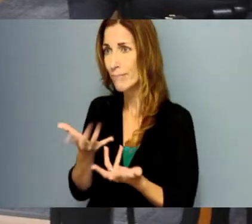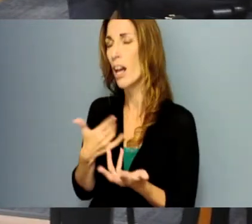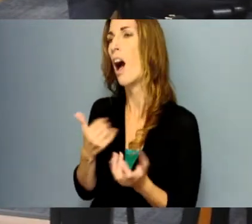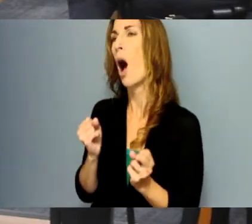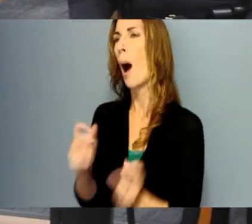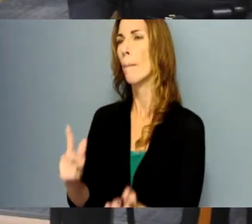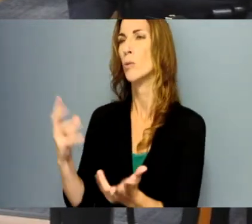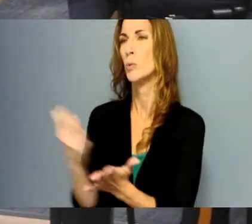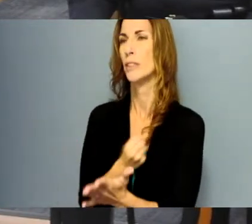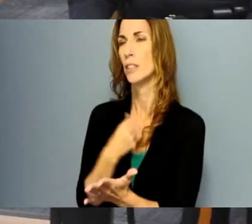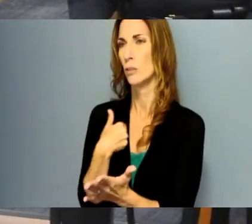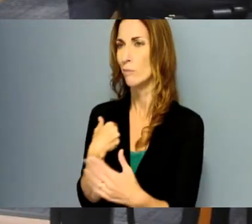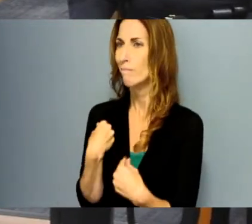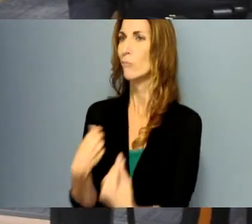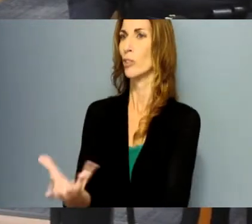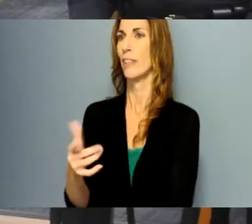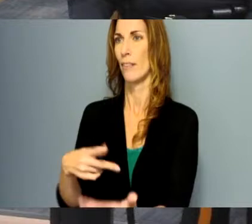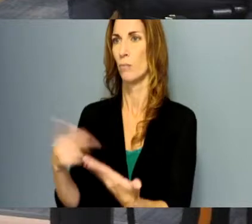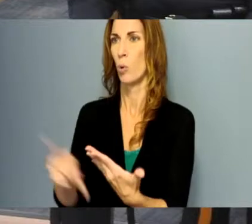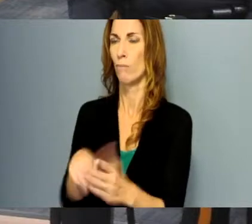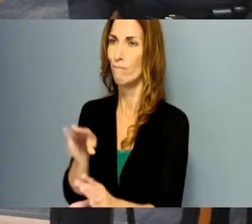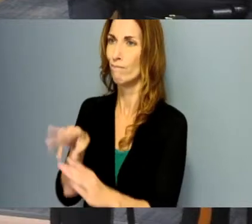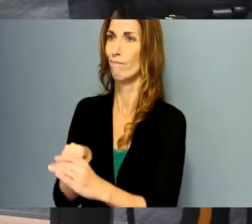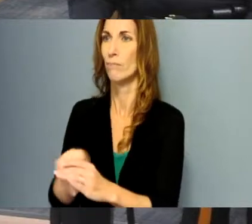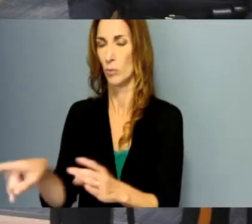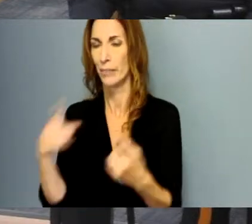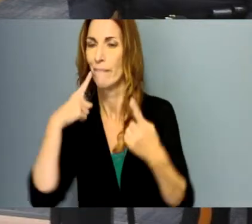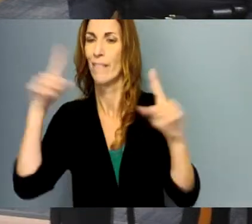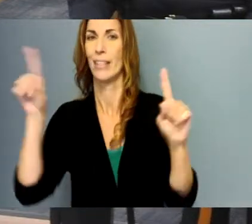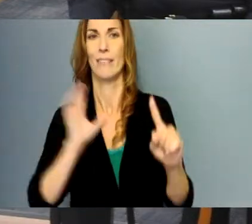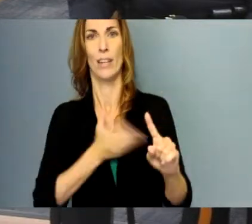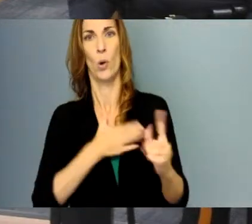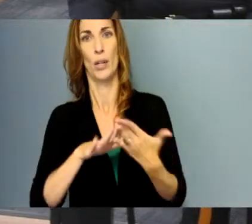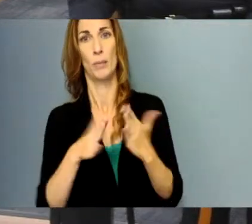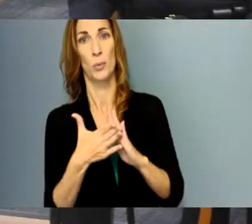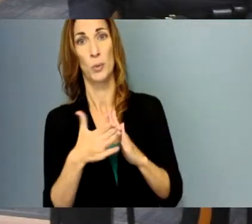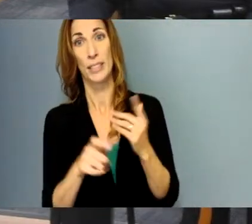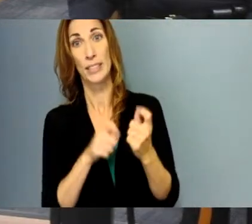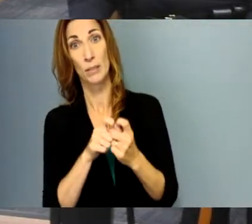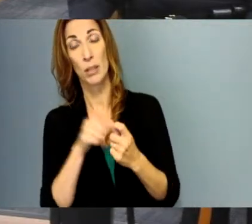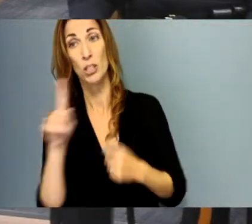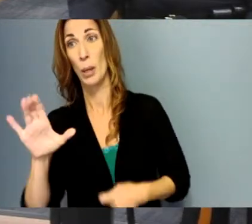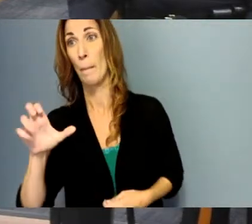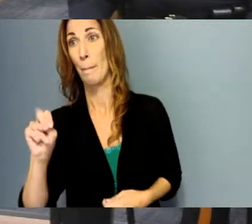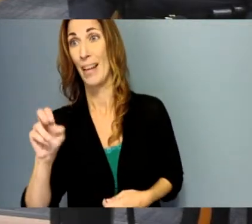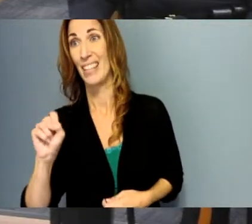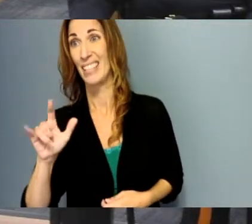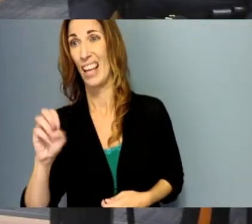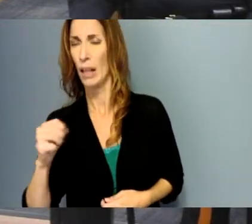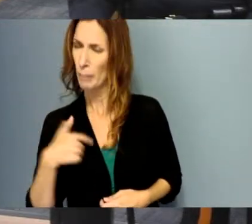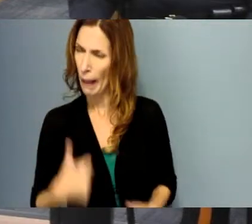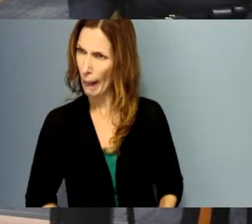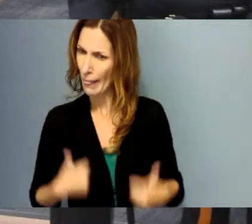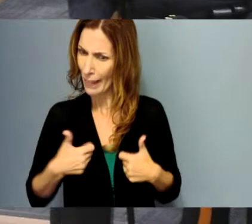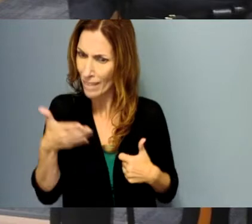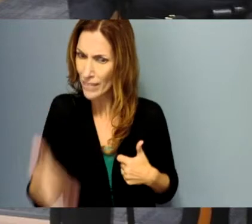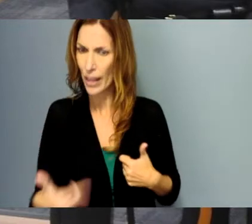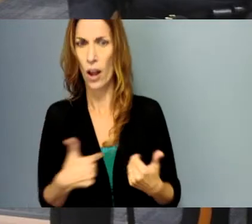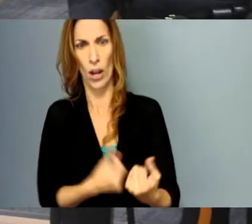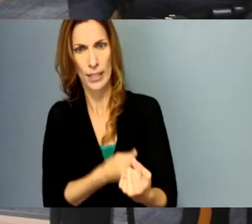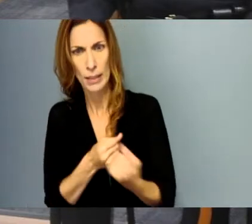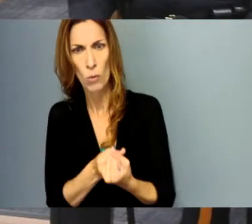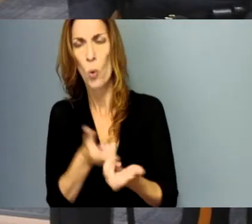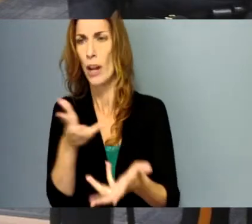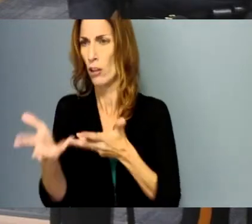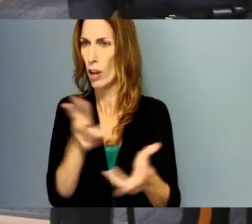to present in this program and to also be effective in our community, especially, in Bensalem where I live, I support and I interact